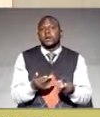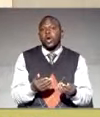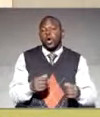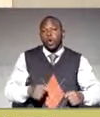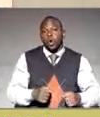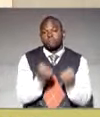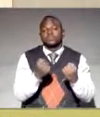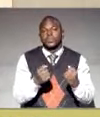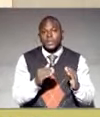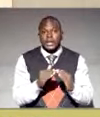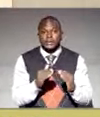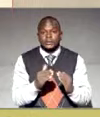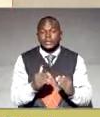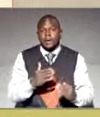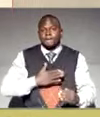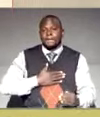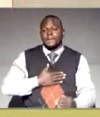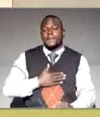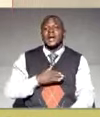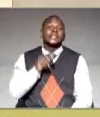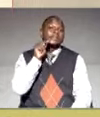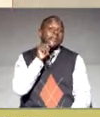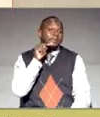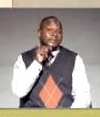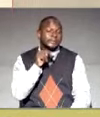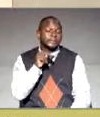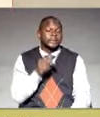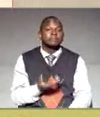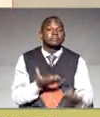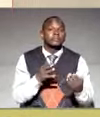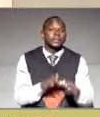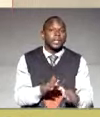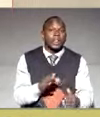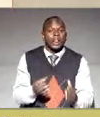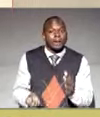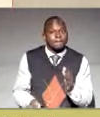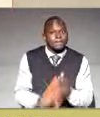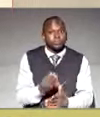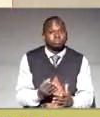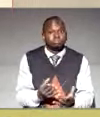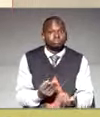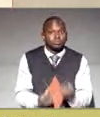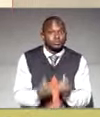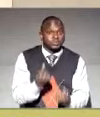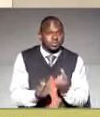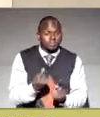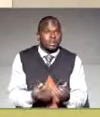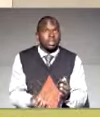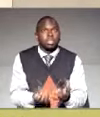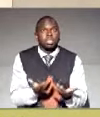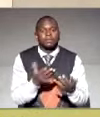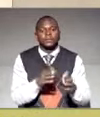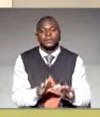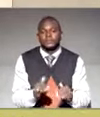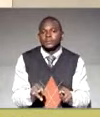accident. My niece died from the burns of a gas cooker. And what